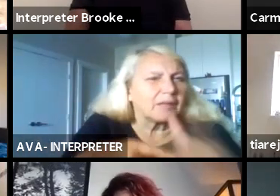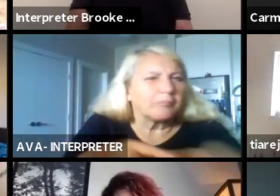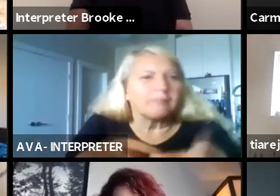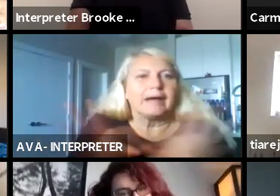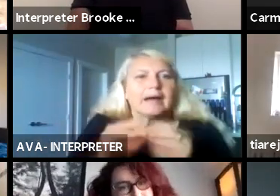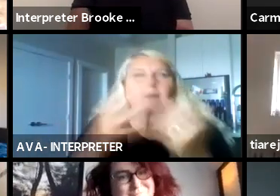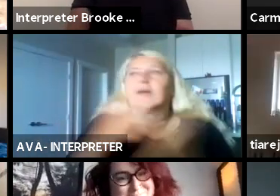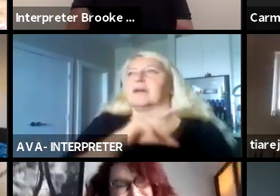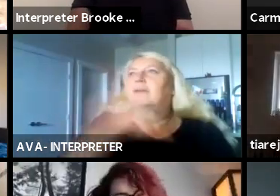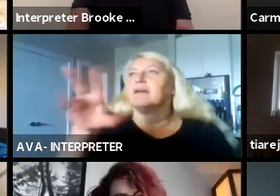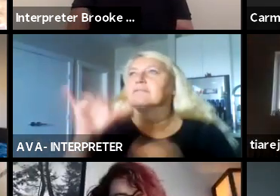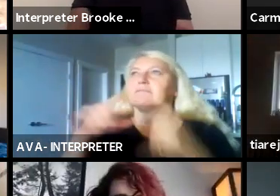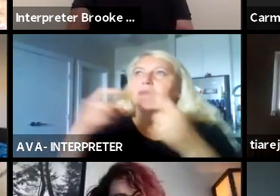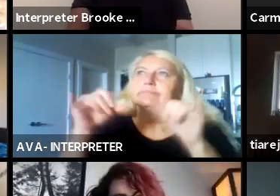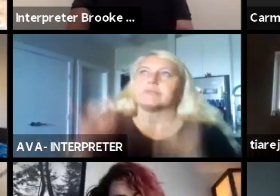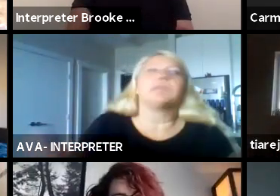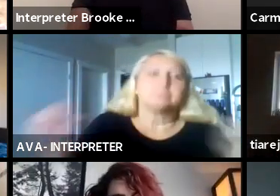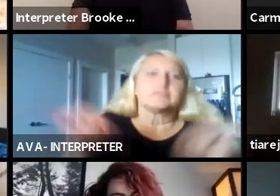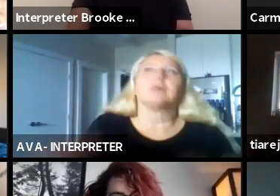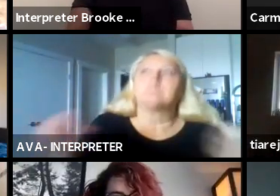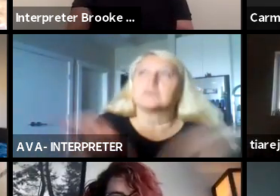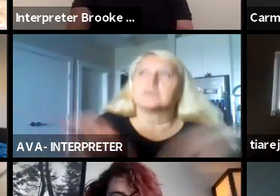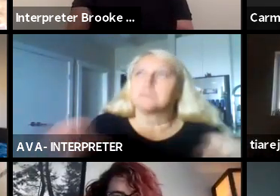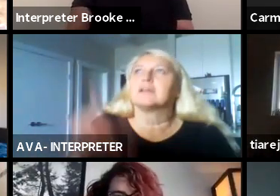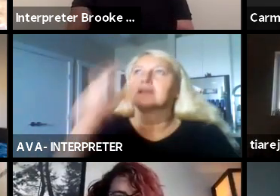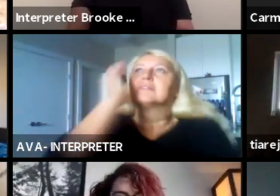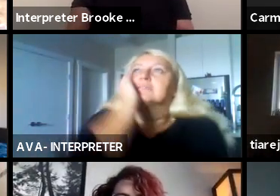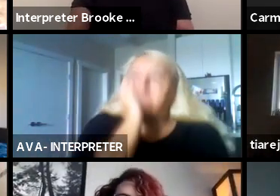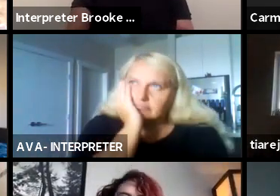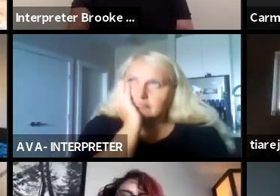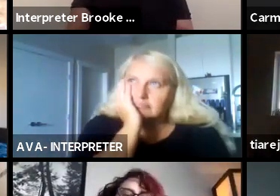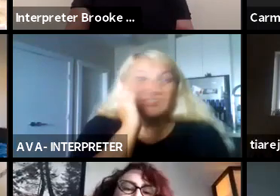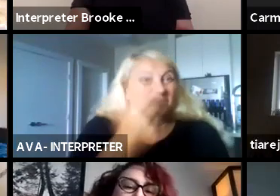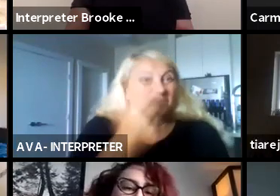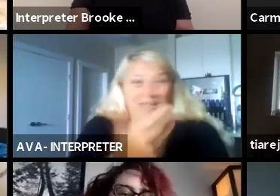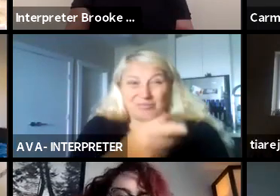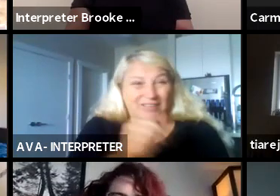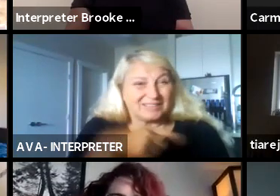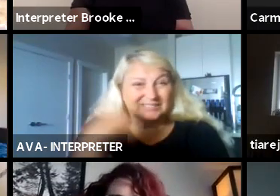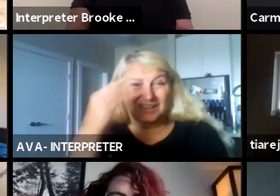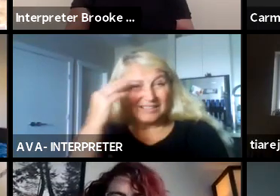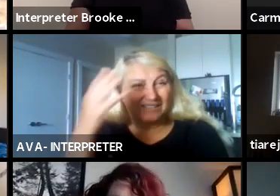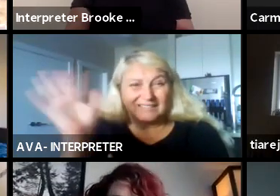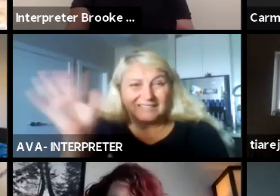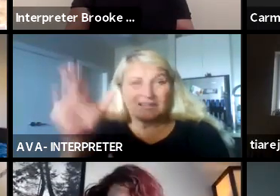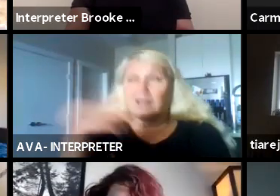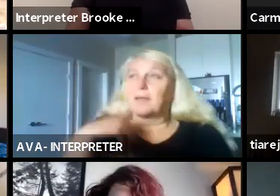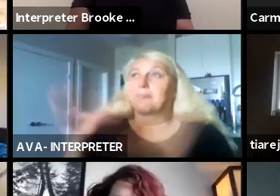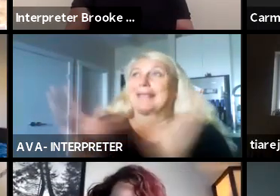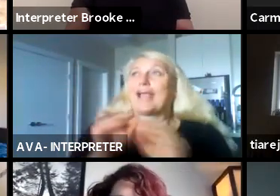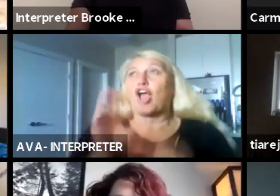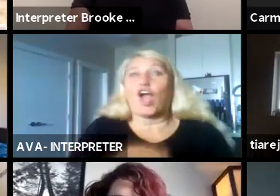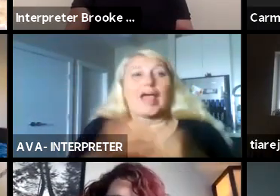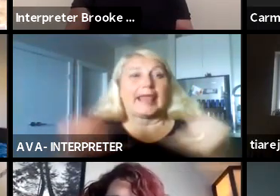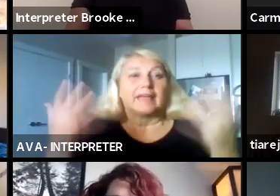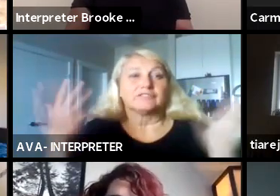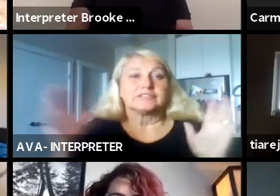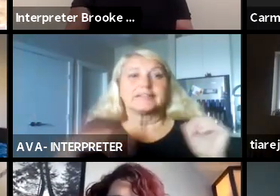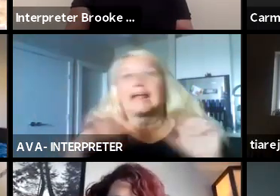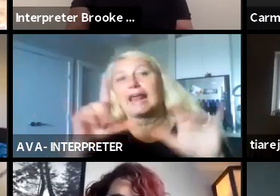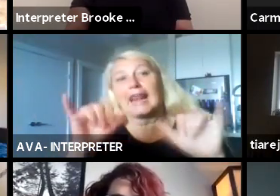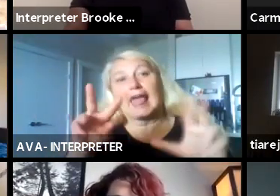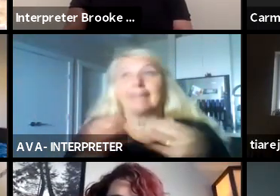introduction, this gives you an opportunity to say, we're meeting online. Can we actually introduce ourselves in this way instead? We're meeting online. What